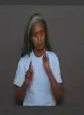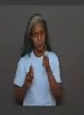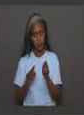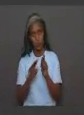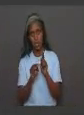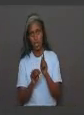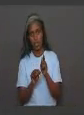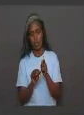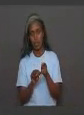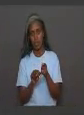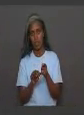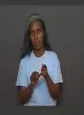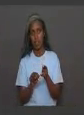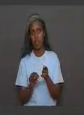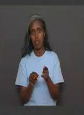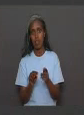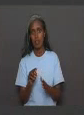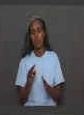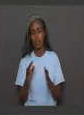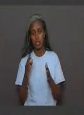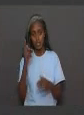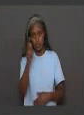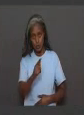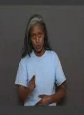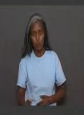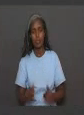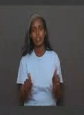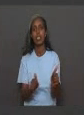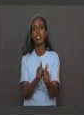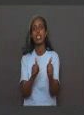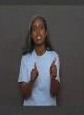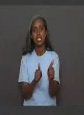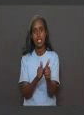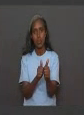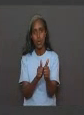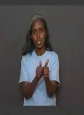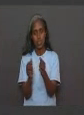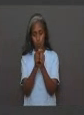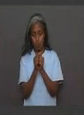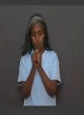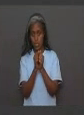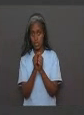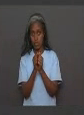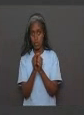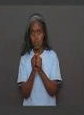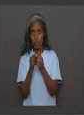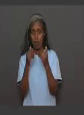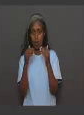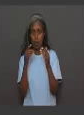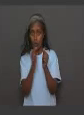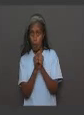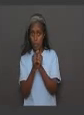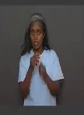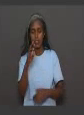Let Gn be a geometric sequence with common ratio